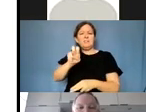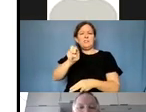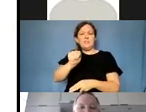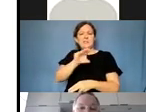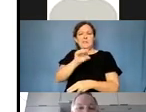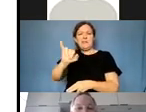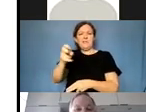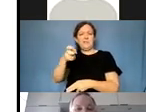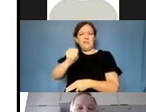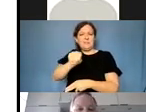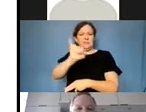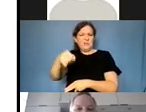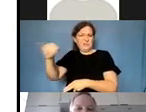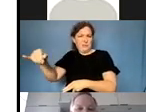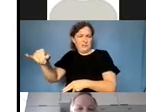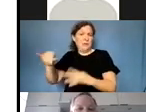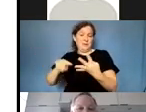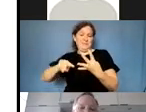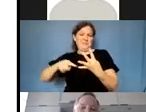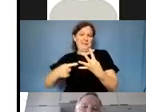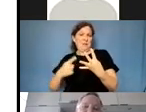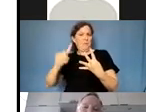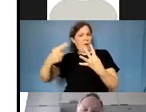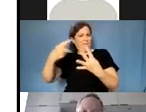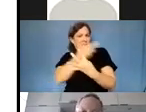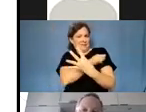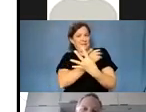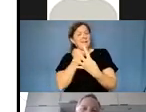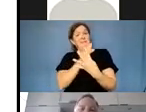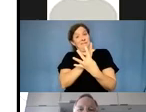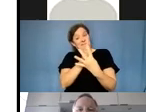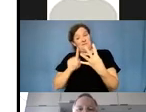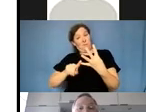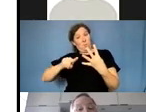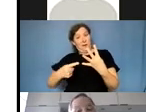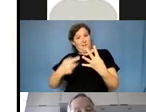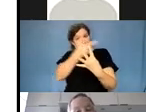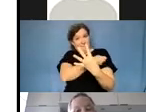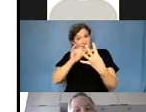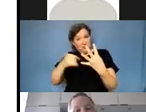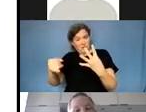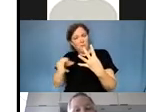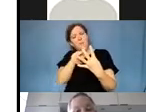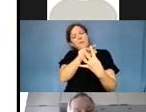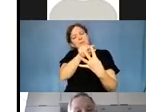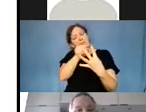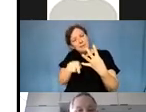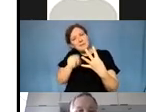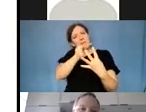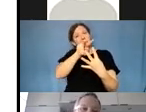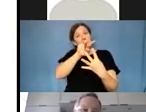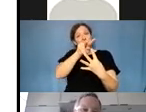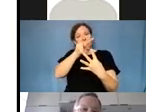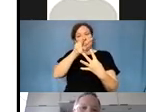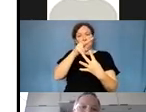single dose vaccine. Any of those circumstances, if you have your single dose of Janssen or your 2 doses of one of the others, you're fully